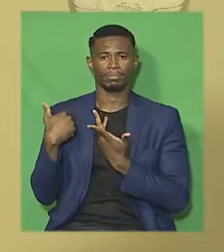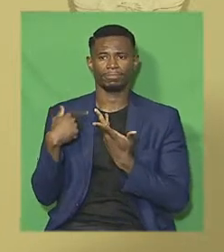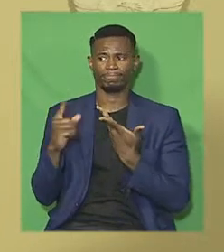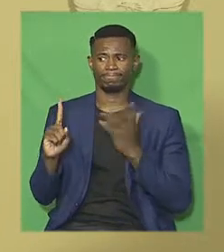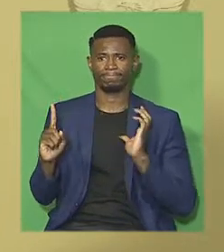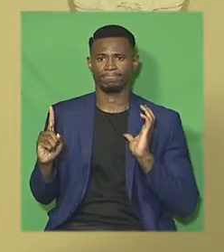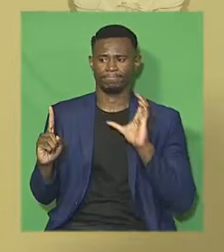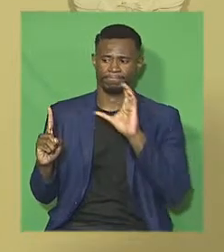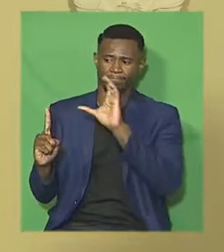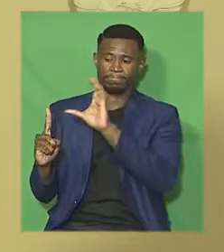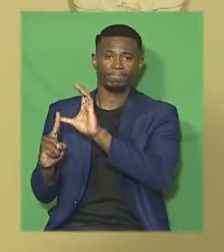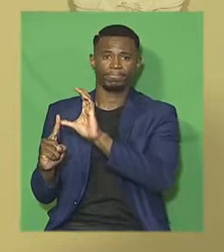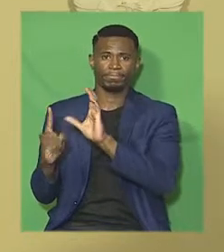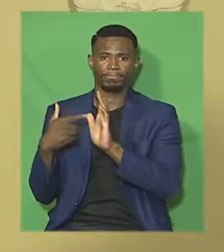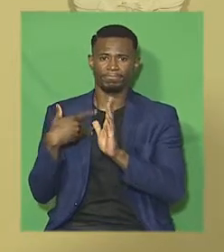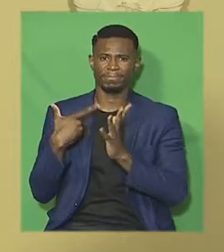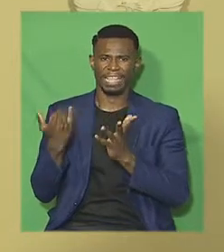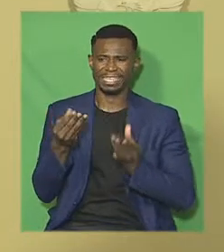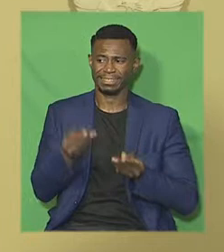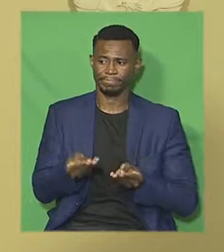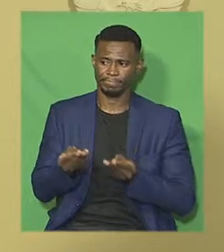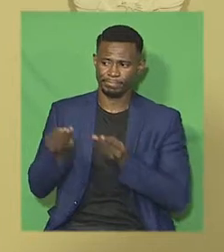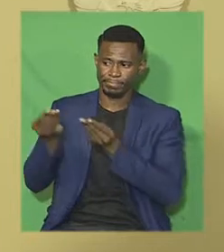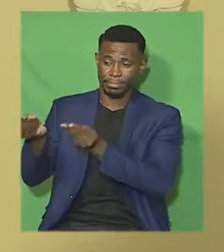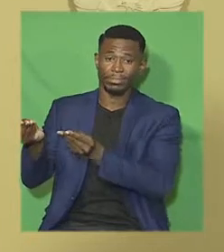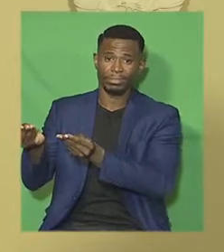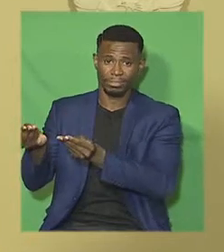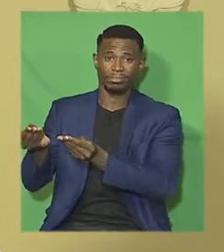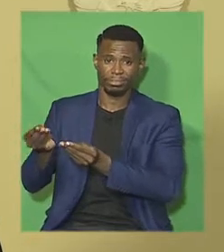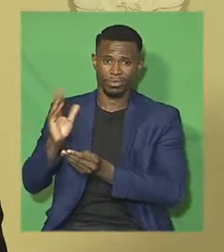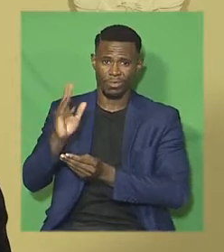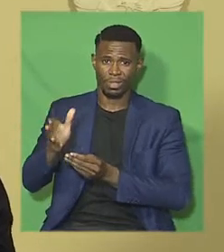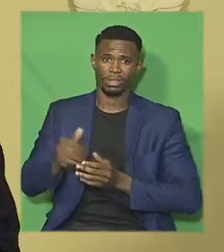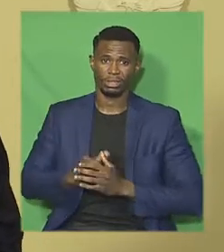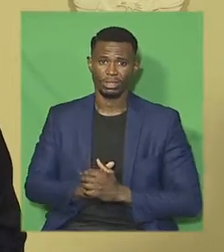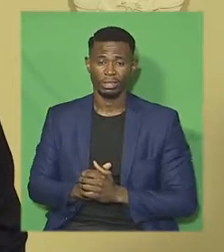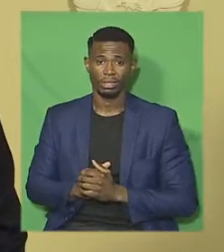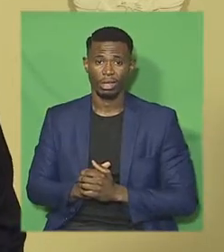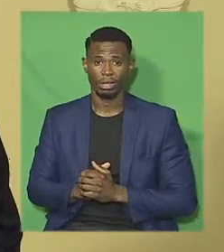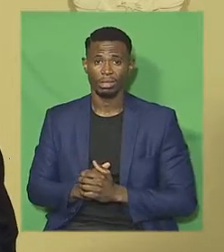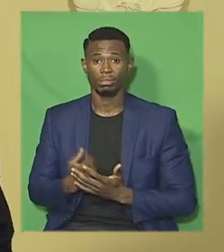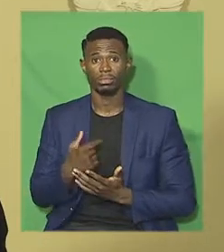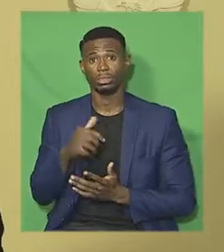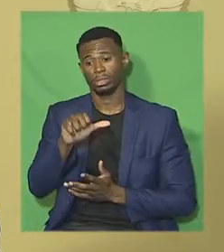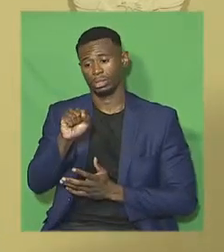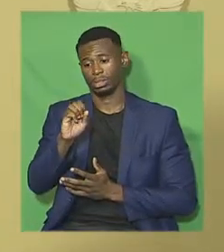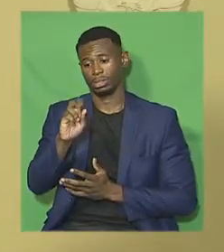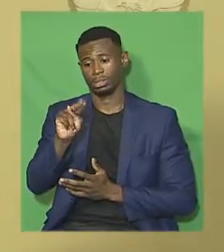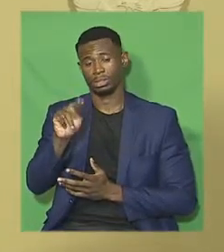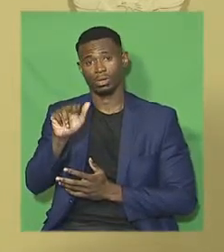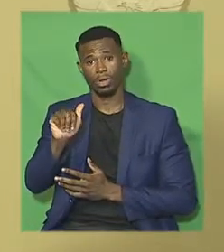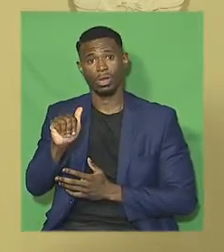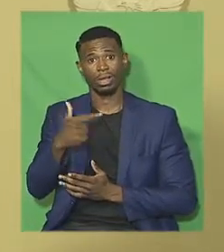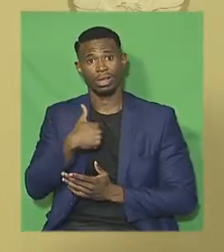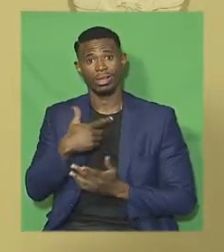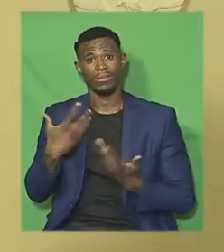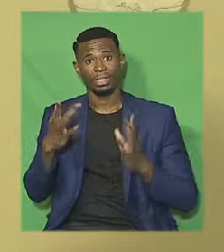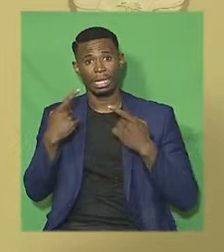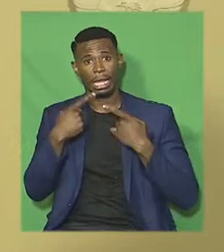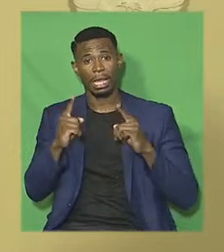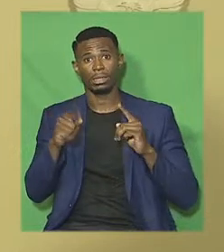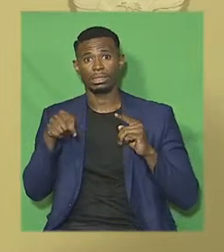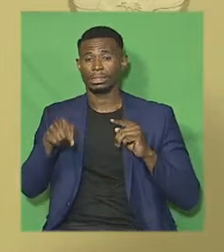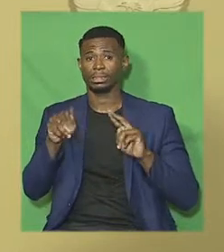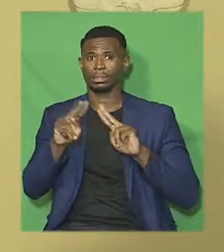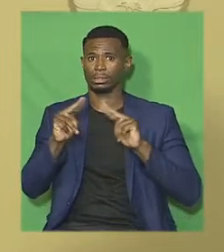relevant legislation. In the State of the Nation address, I announced that a national state of